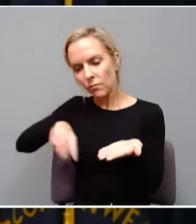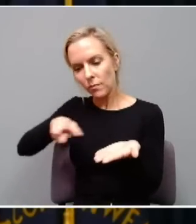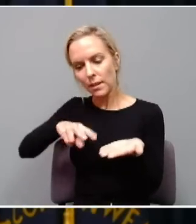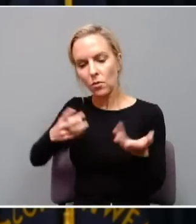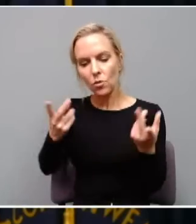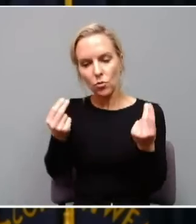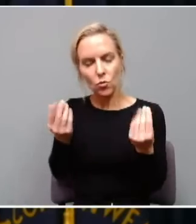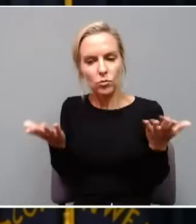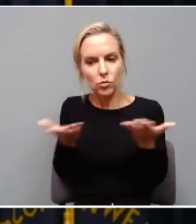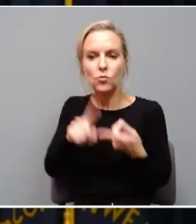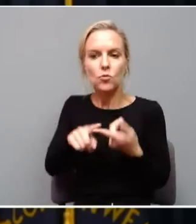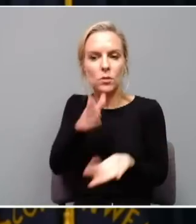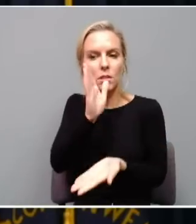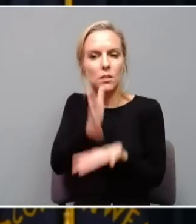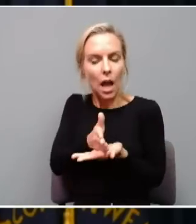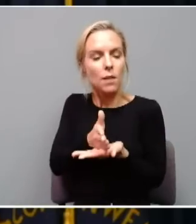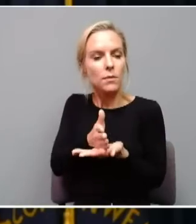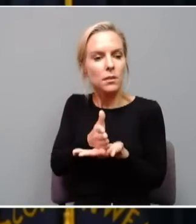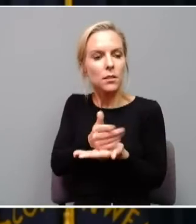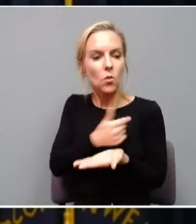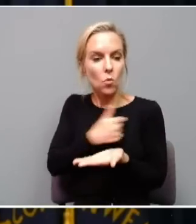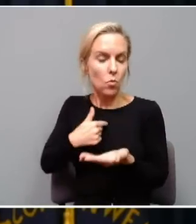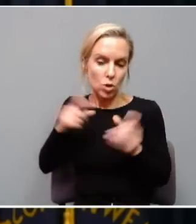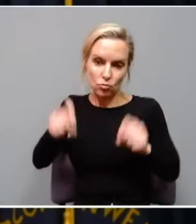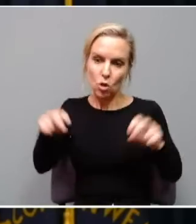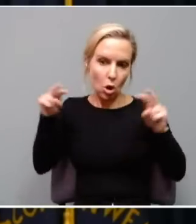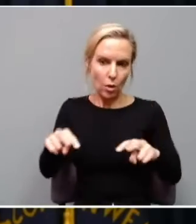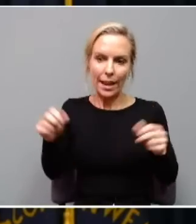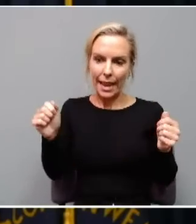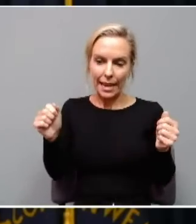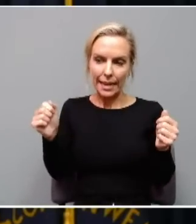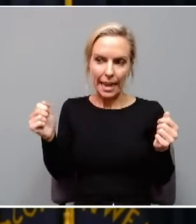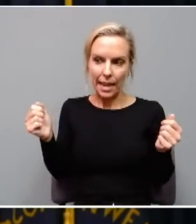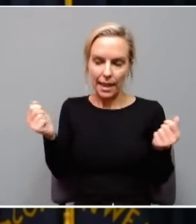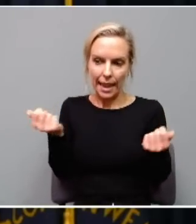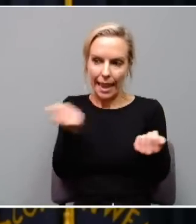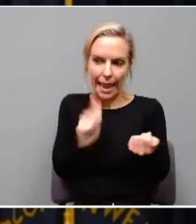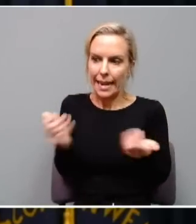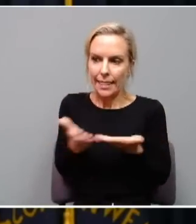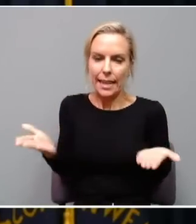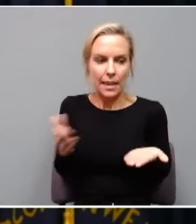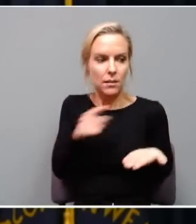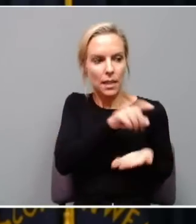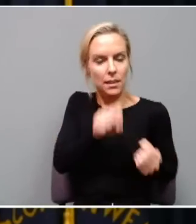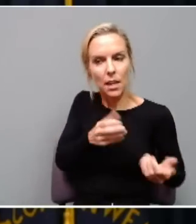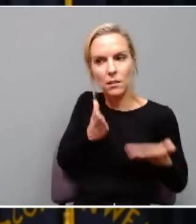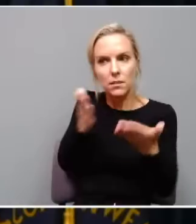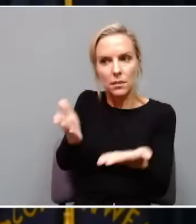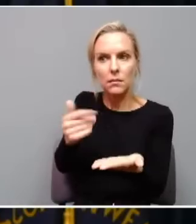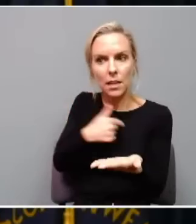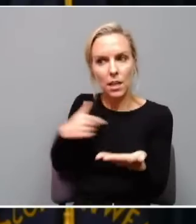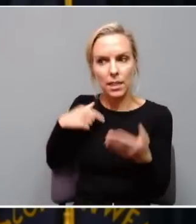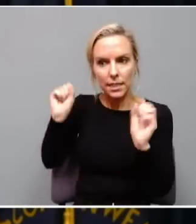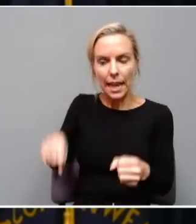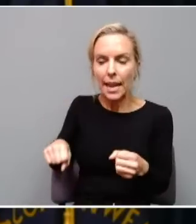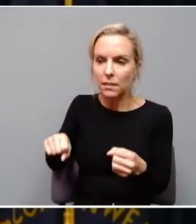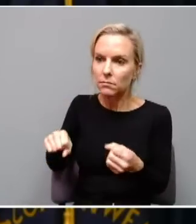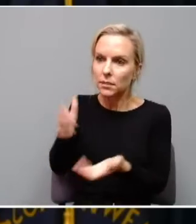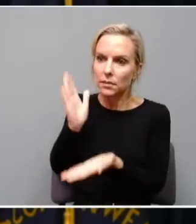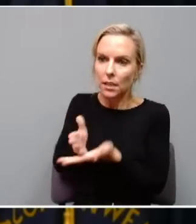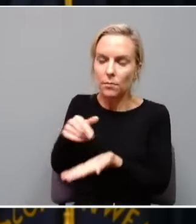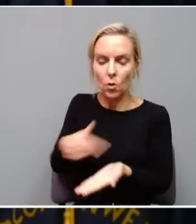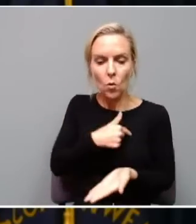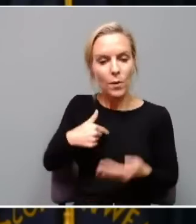of these things, and then we ought to look at anything that someone suggests is causing it. We can also provide more opportunity. We